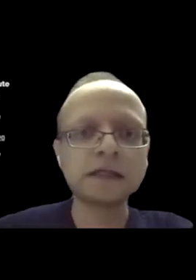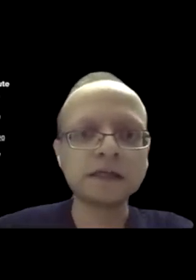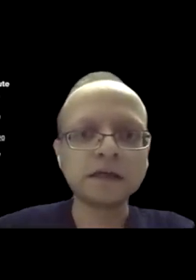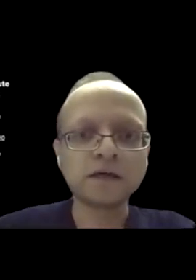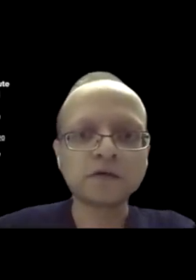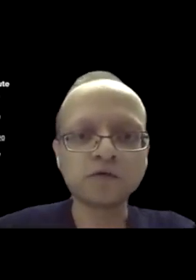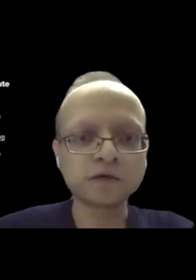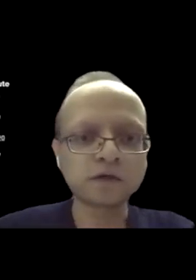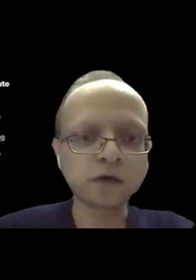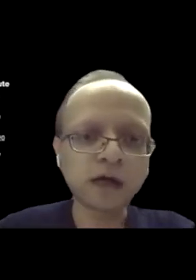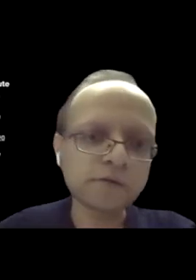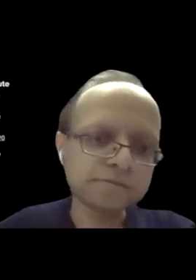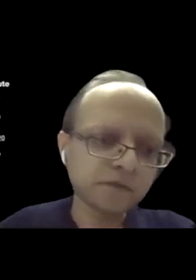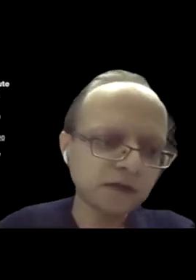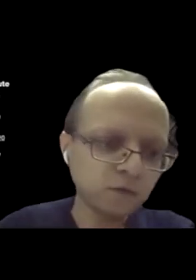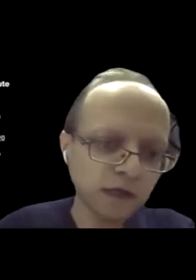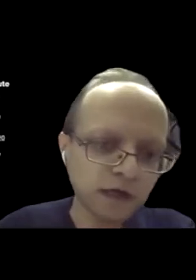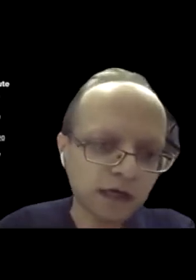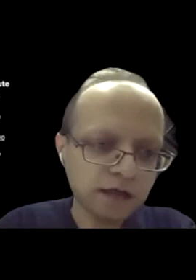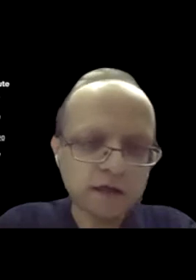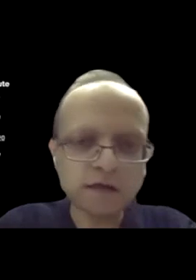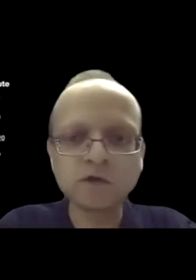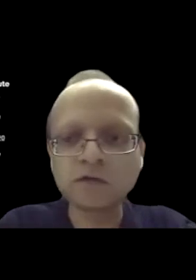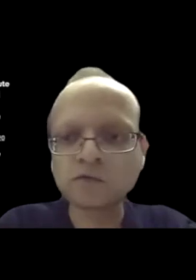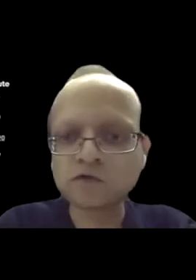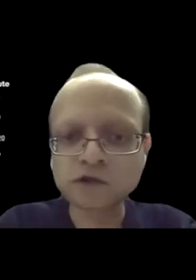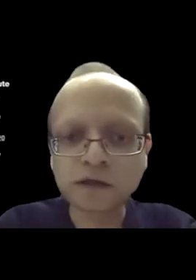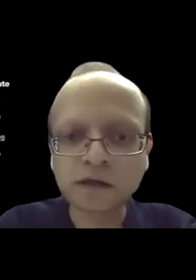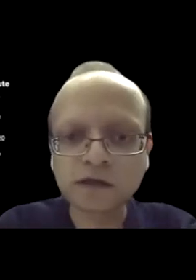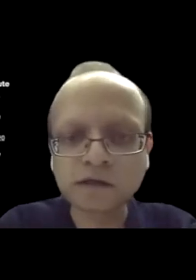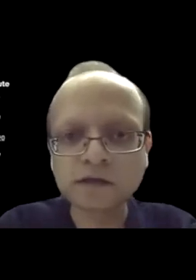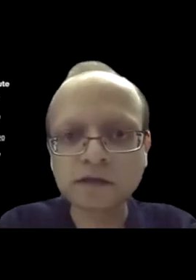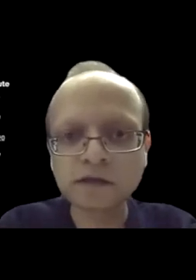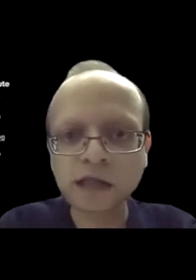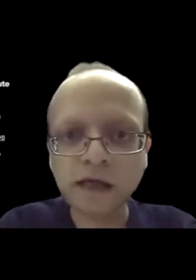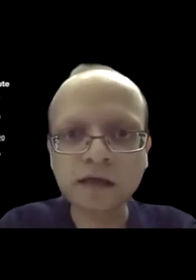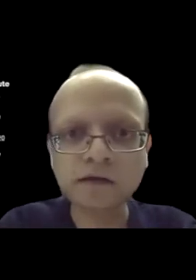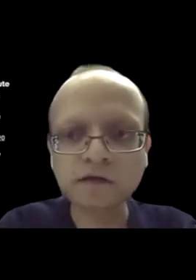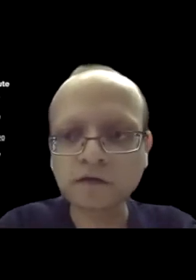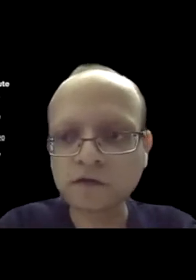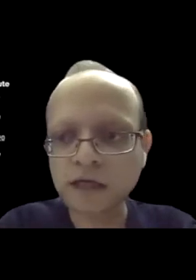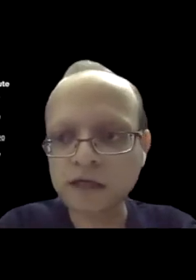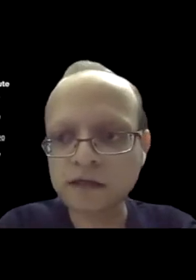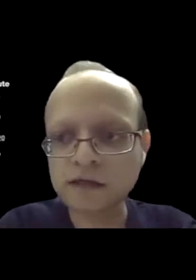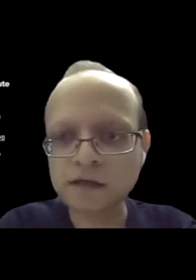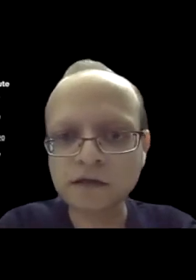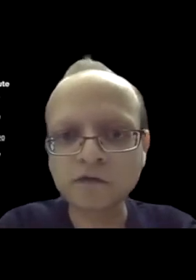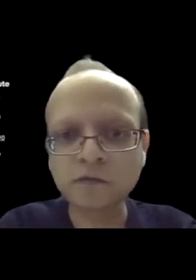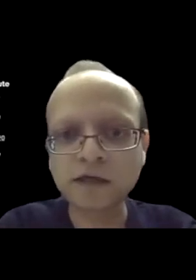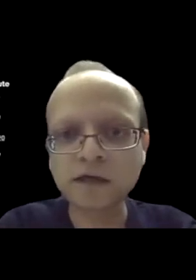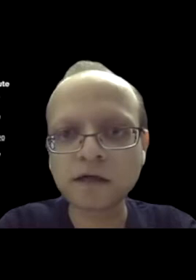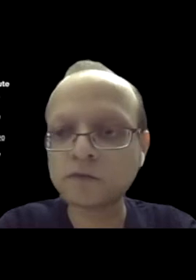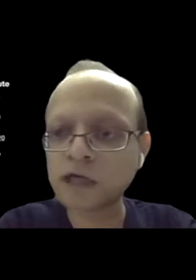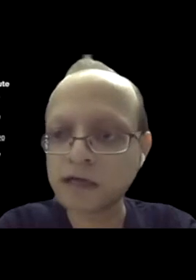interested. Cool, so the way I am gonna approach our discussion today is to look at this